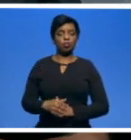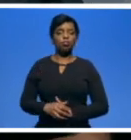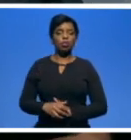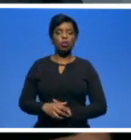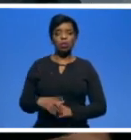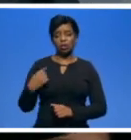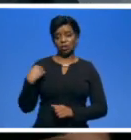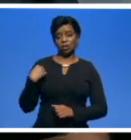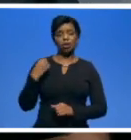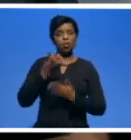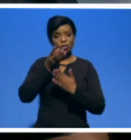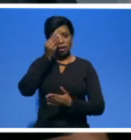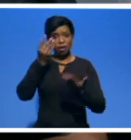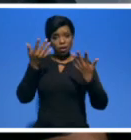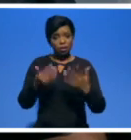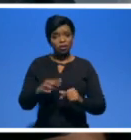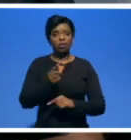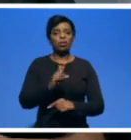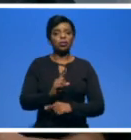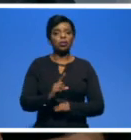40% procurement ya